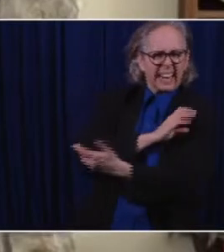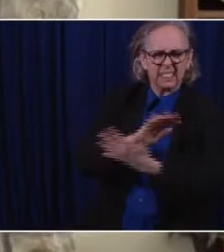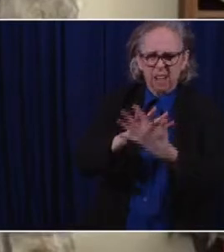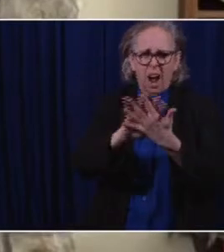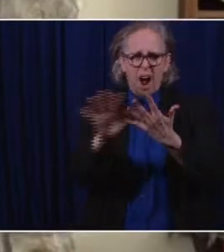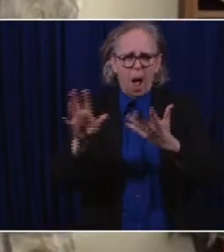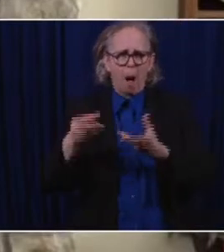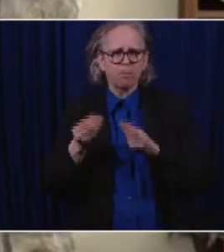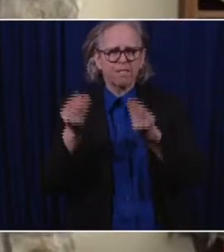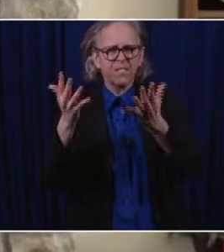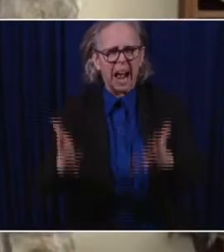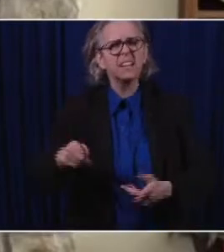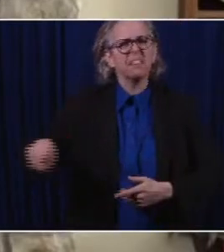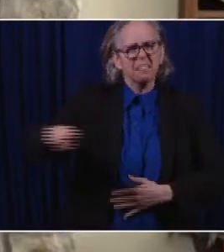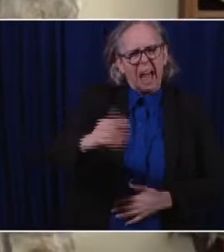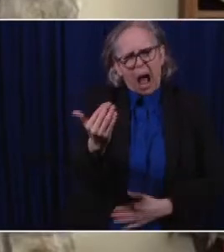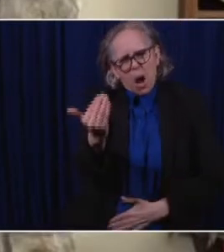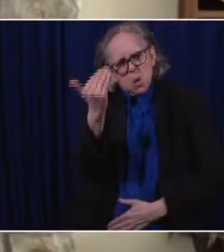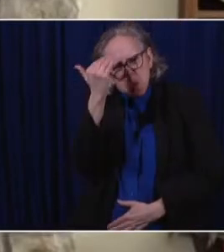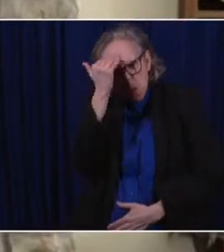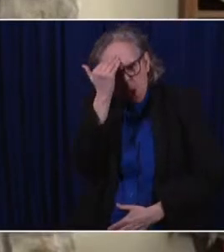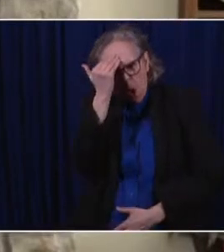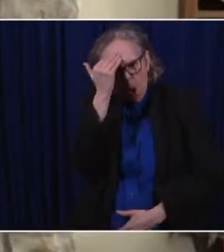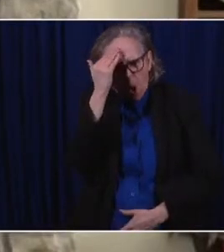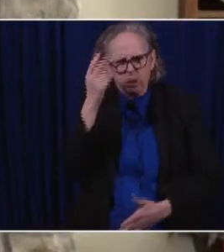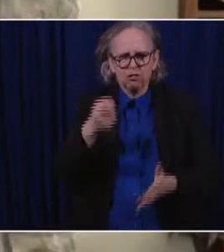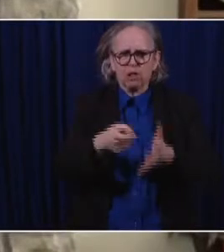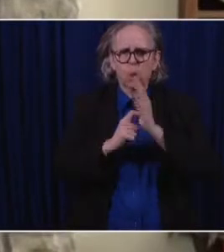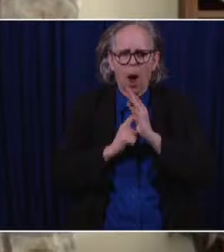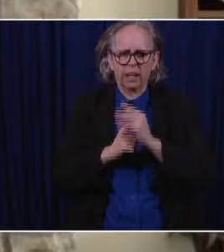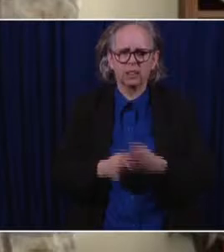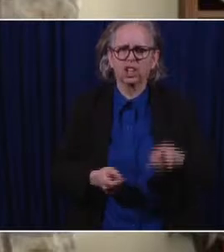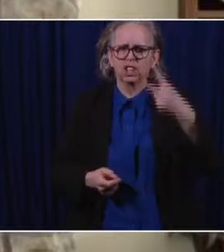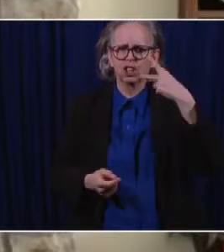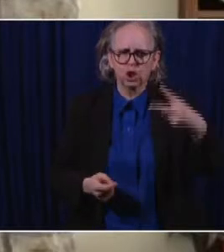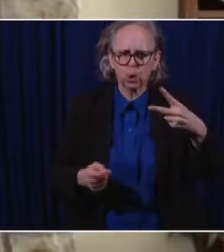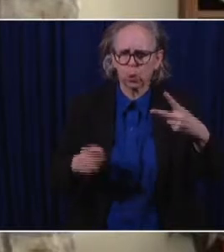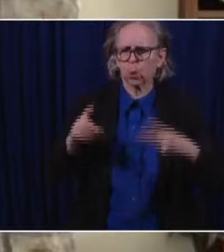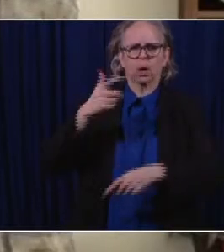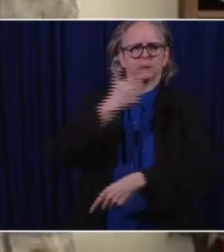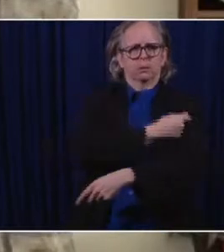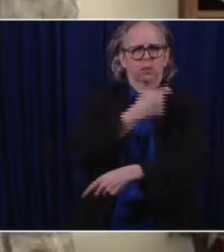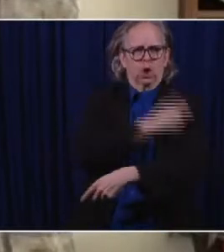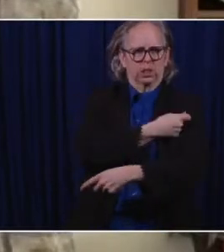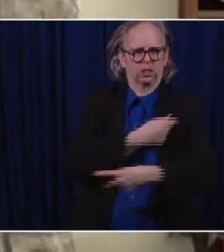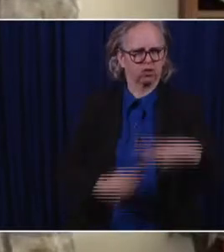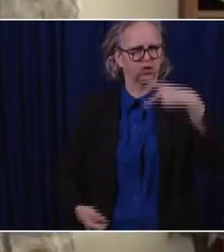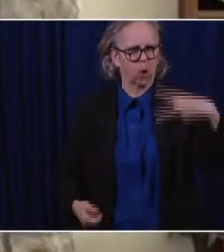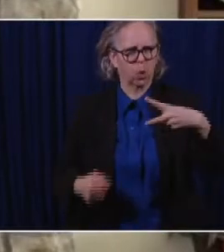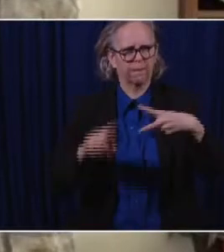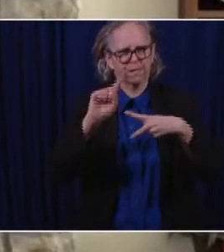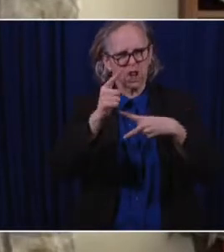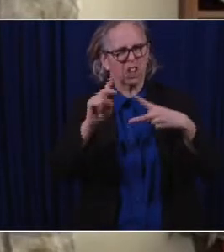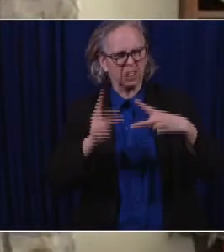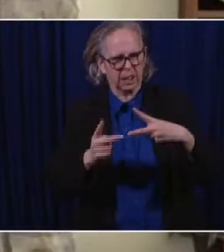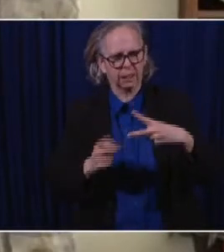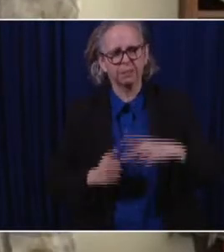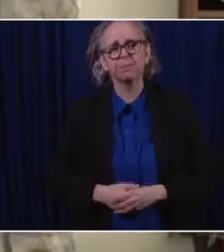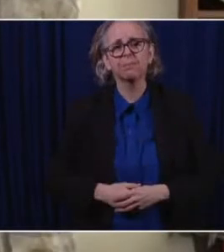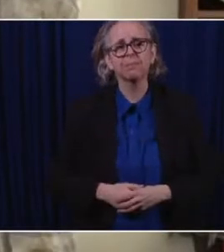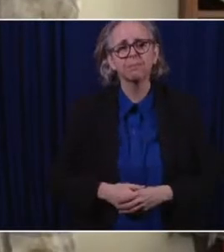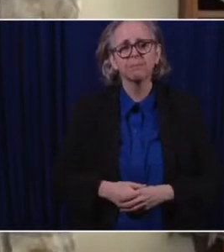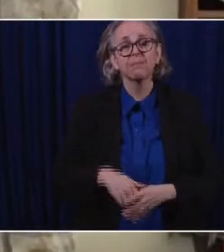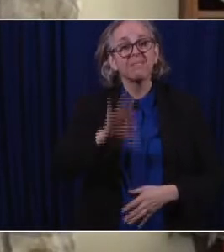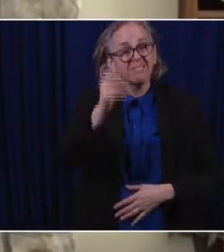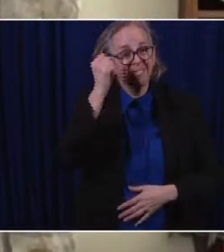administering a second dose. That second dose is controlled at the manufacturing level. And when the